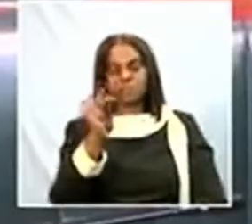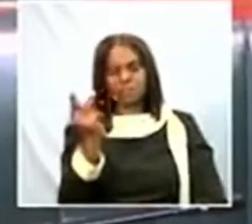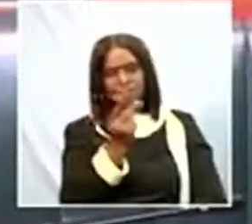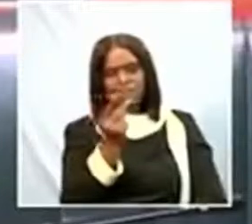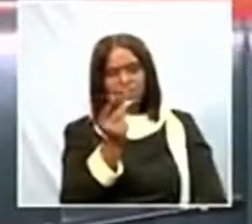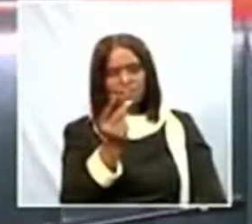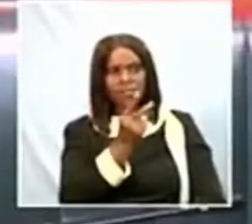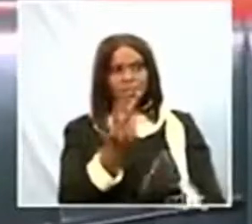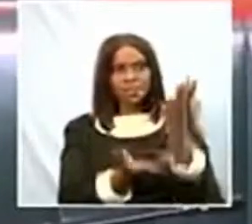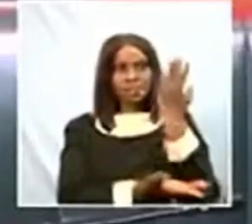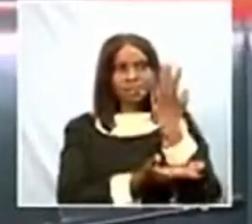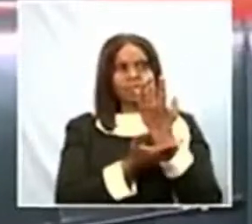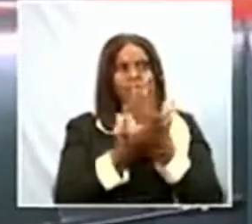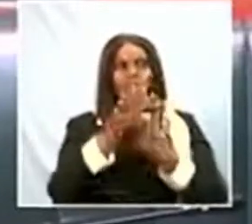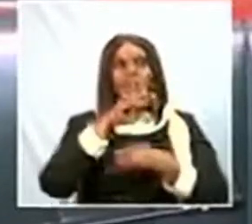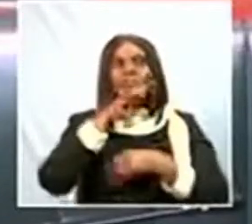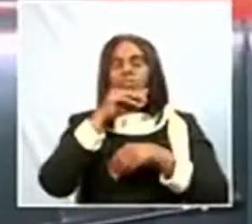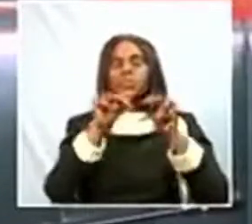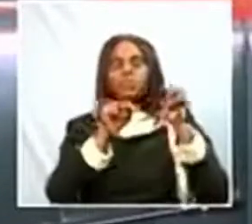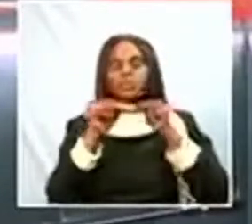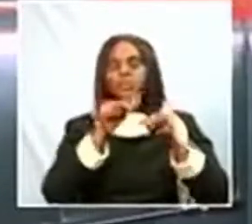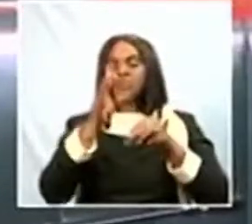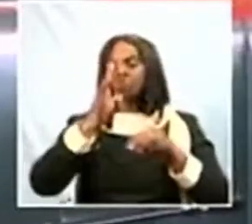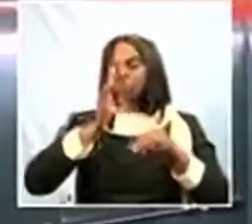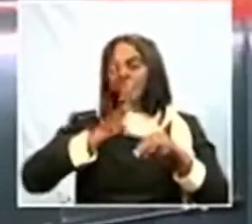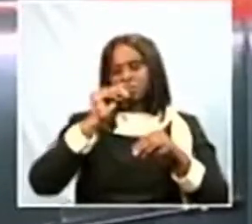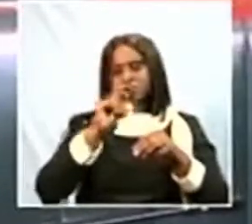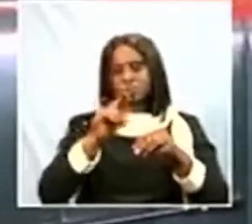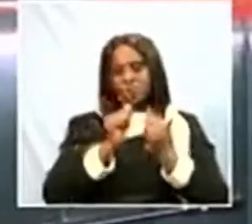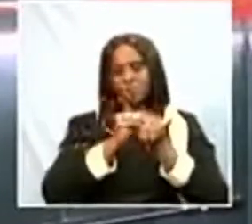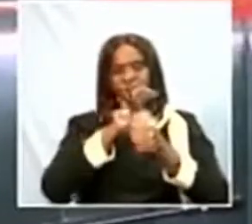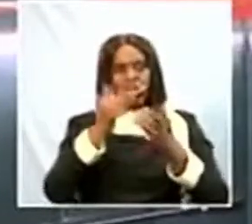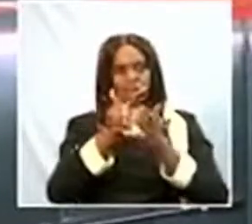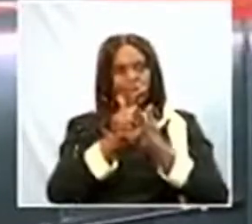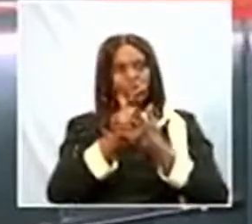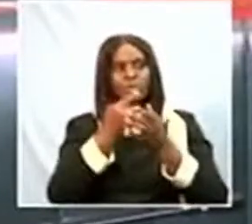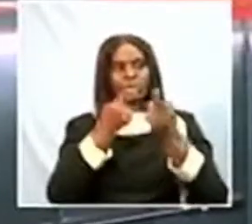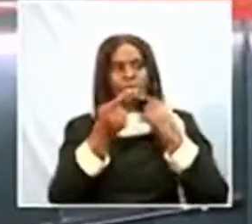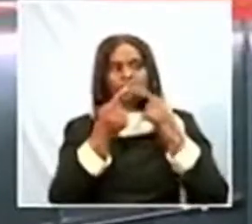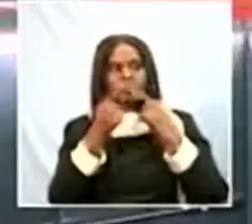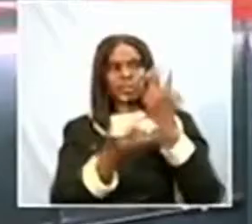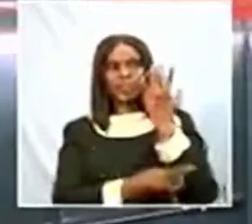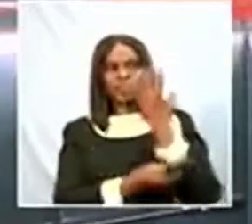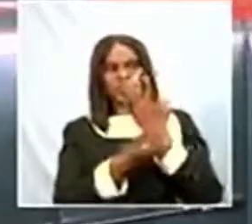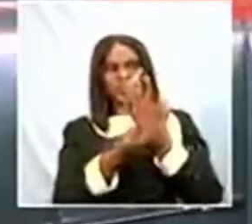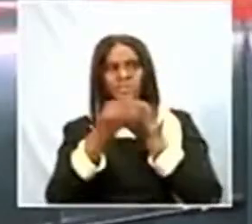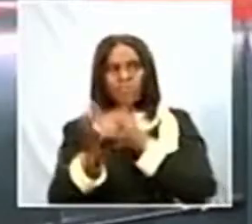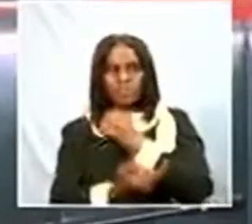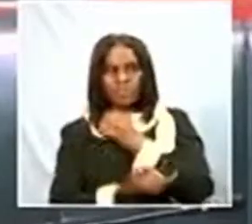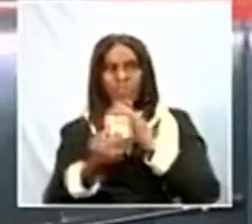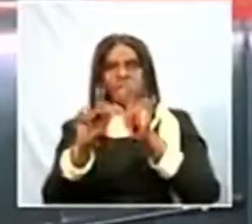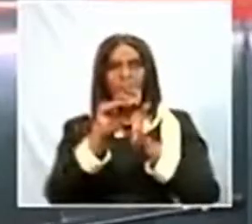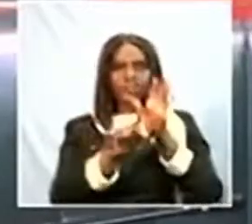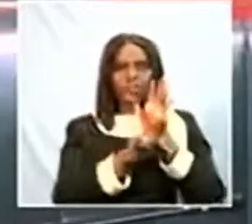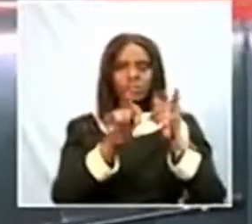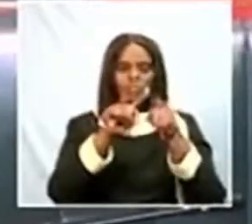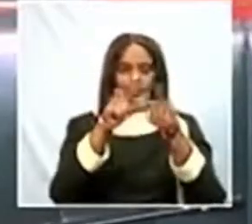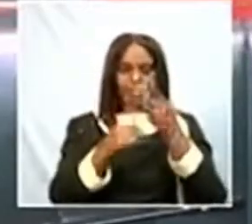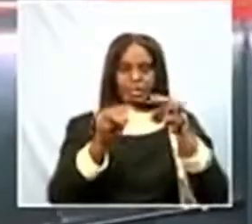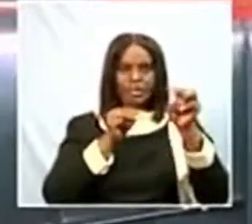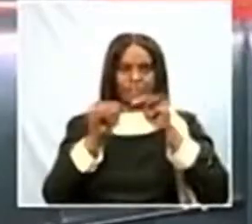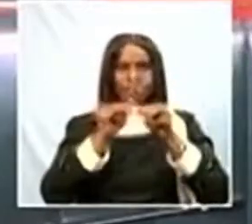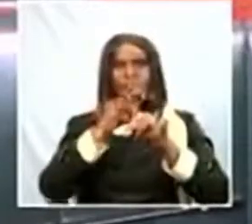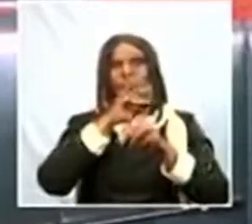on improving waste management. Madam Speaker, we all know to say that the government introduced policies in order to manage